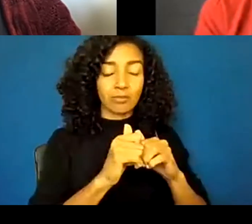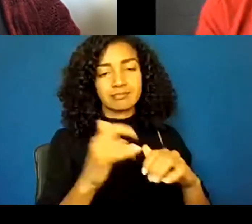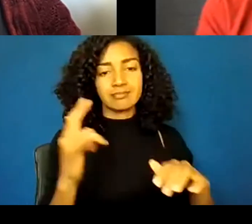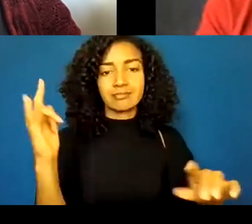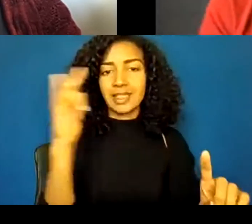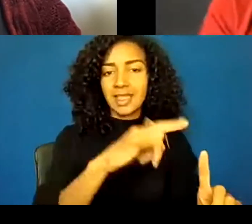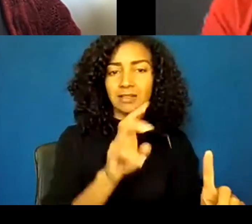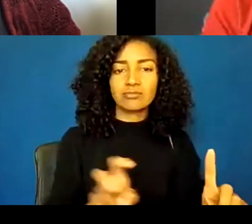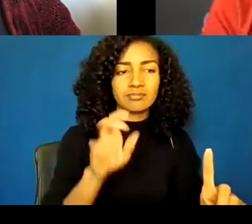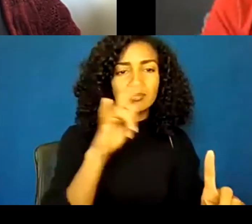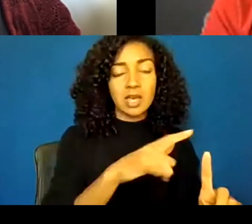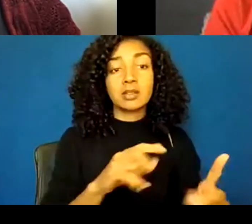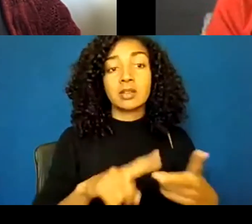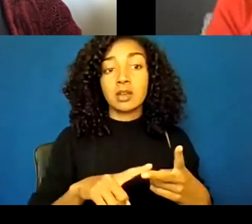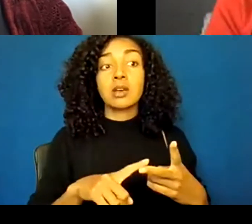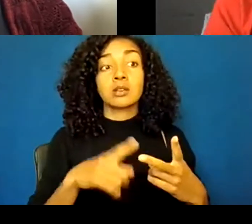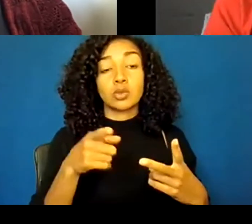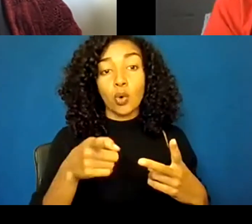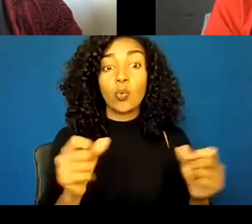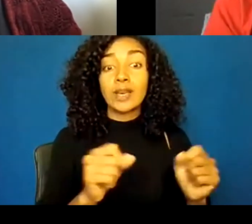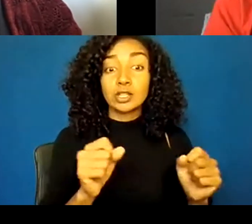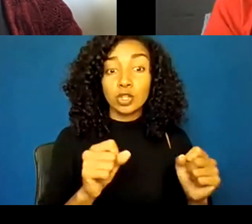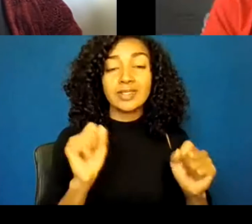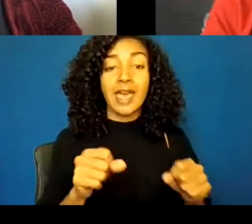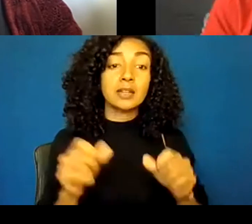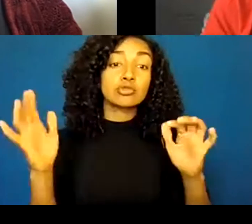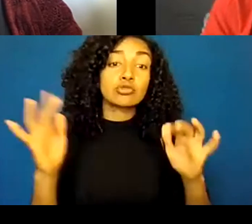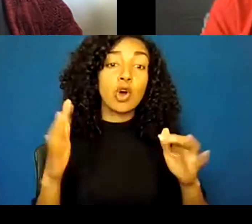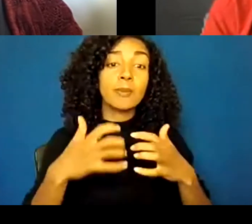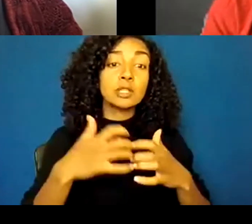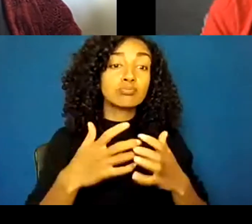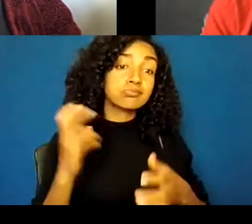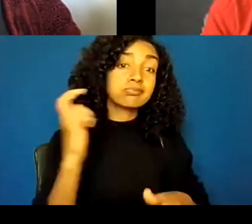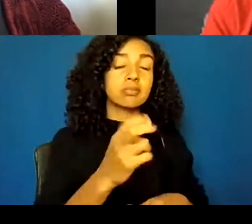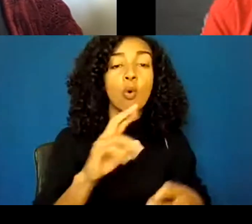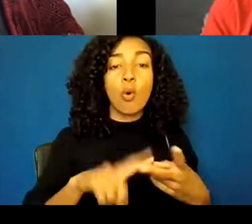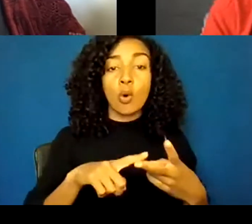the summertime, you can get to by boat. But the vast majority are by plane.